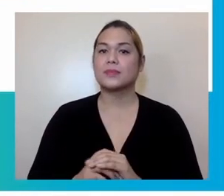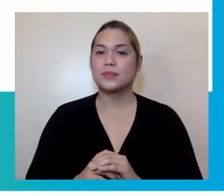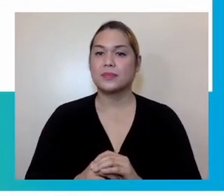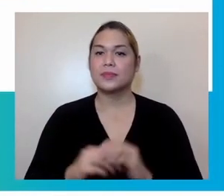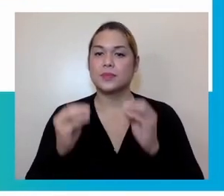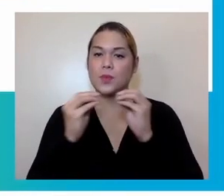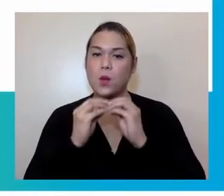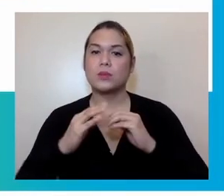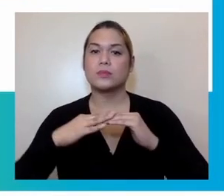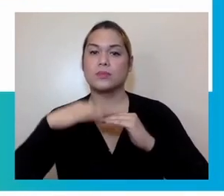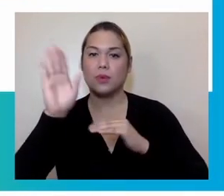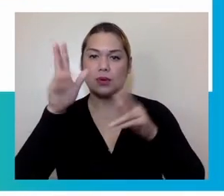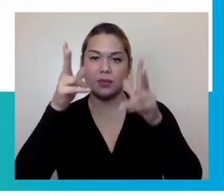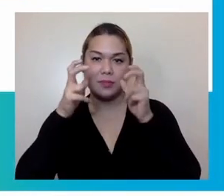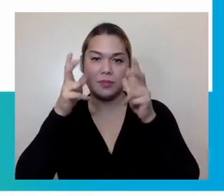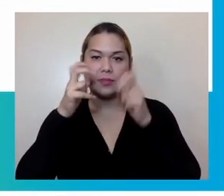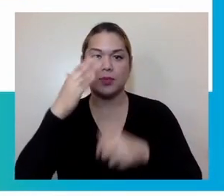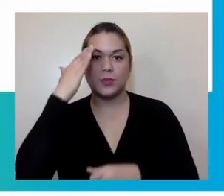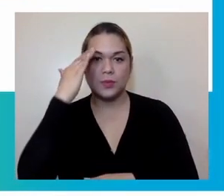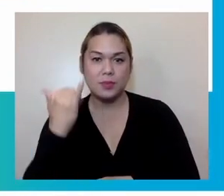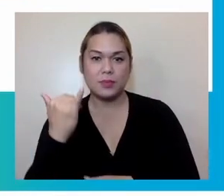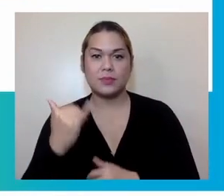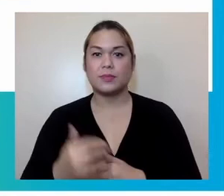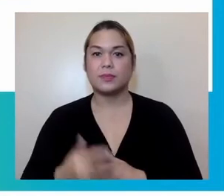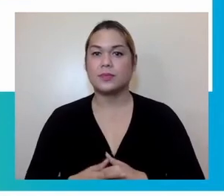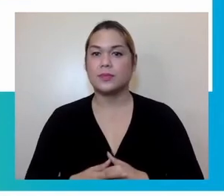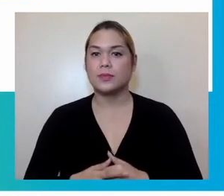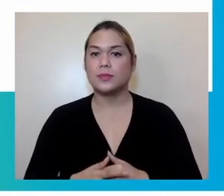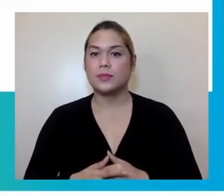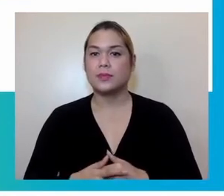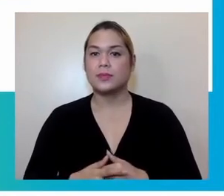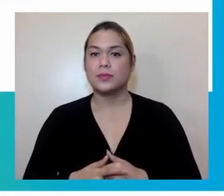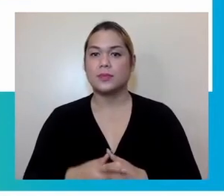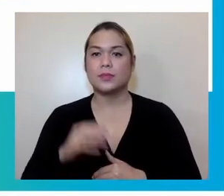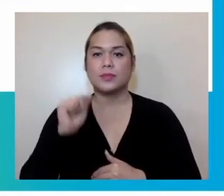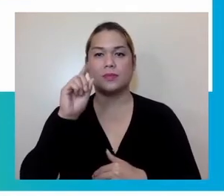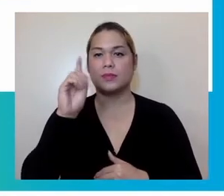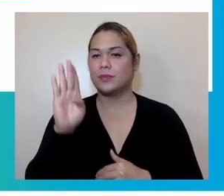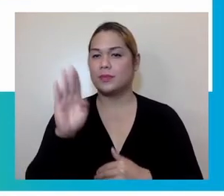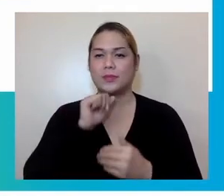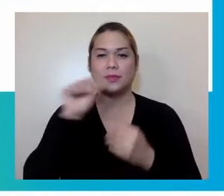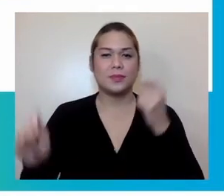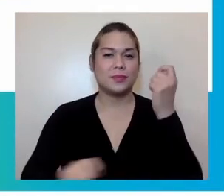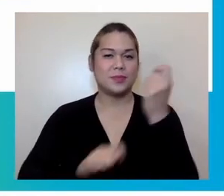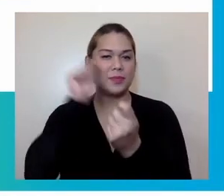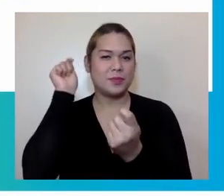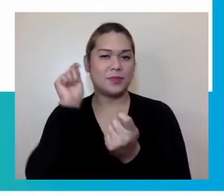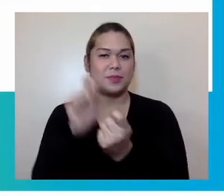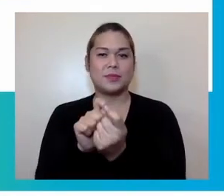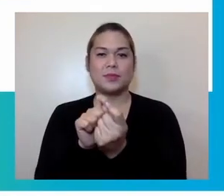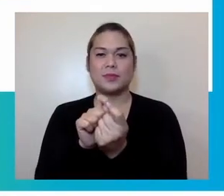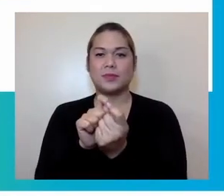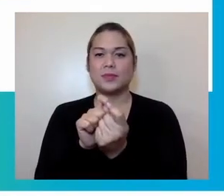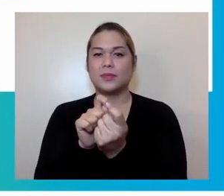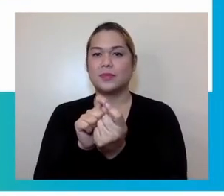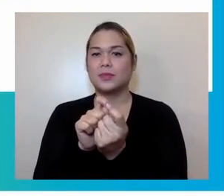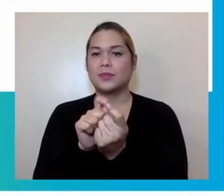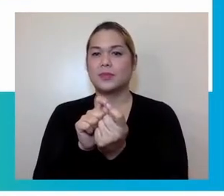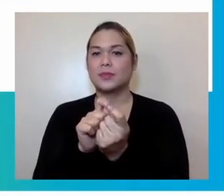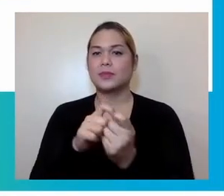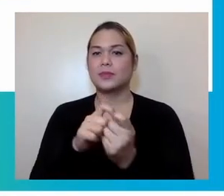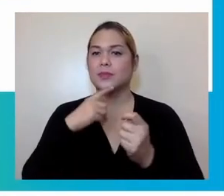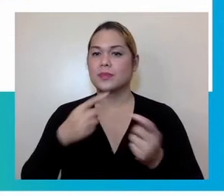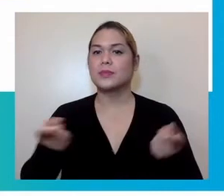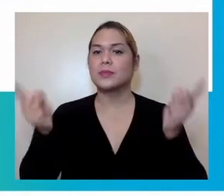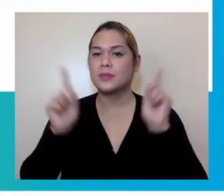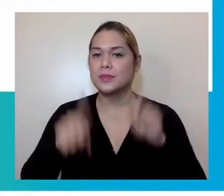not perfect. We know that. But we are trying to improve every day. And one way to do that is really